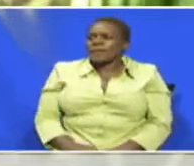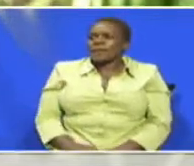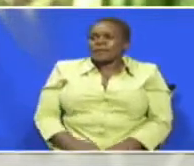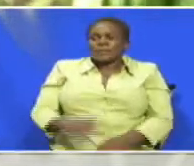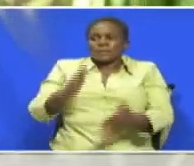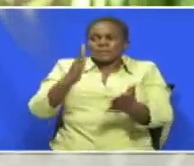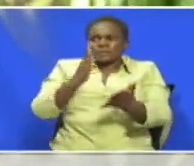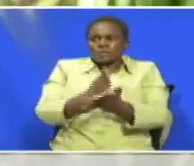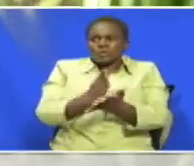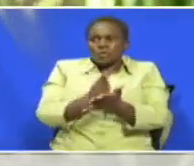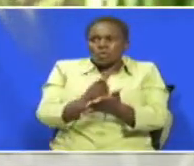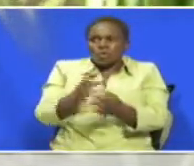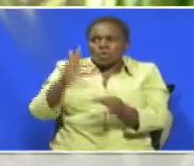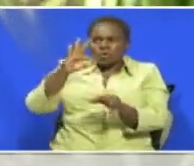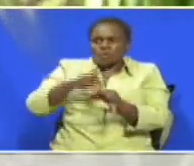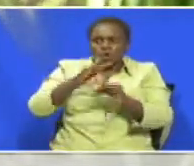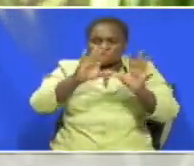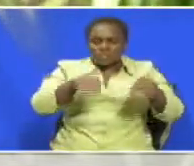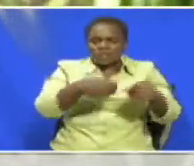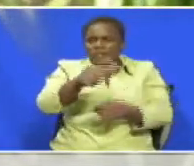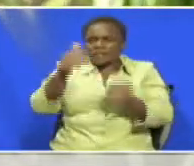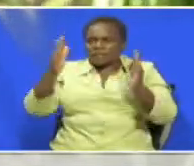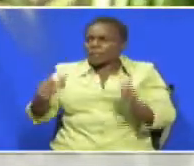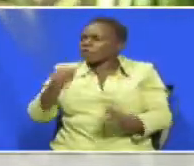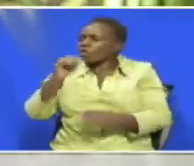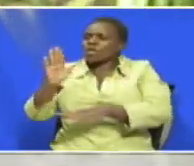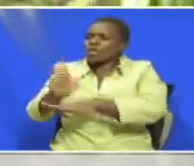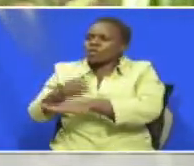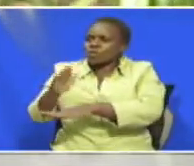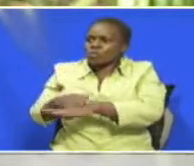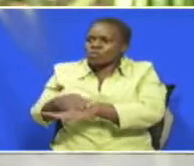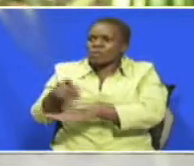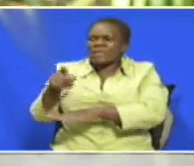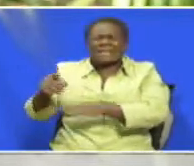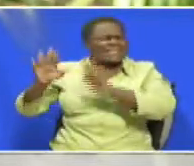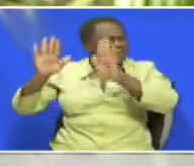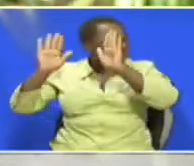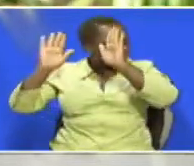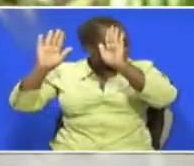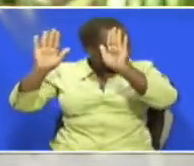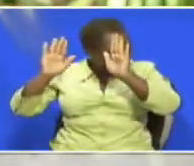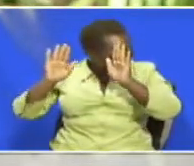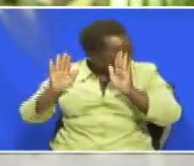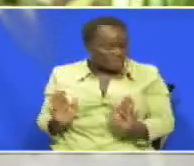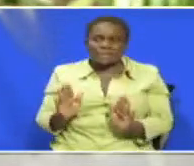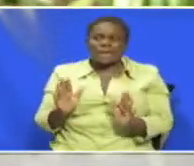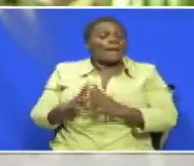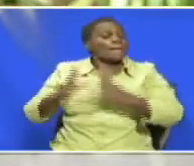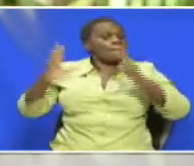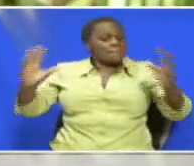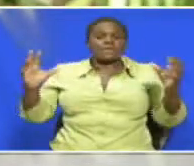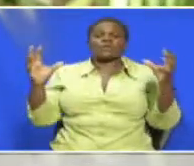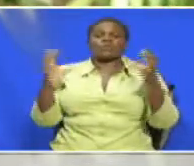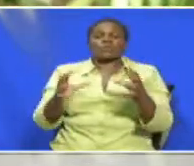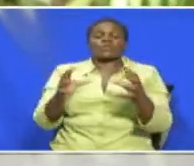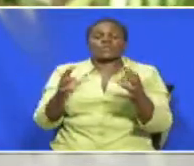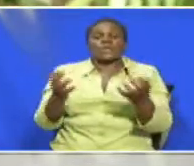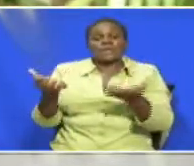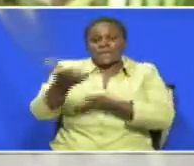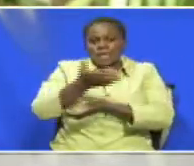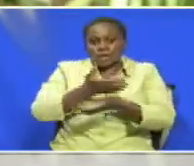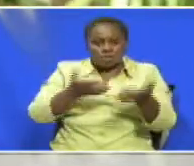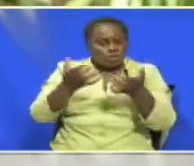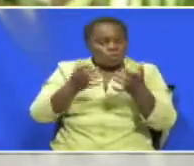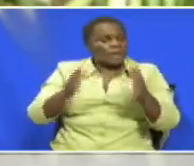actually looking at voting for somebody else other than a Kikuyu. That is so significant. They are the largest community, they are the economically